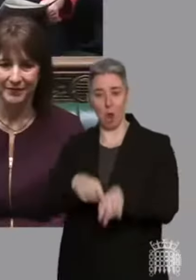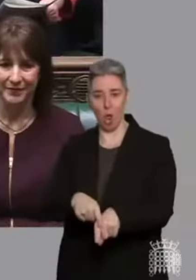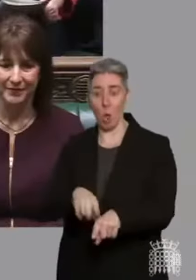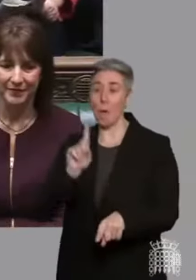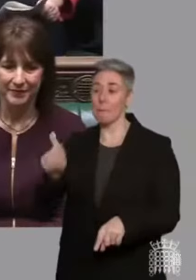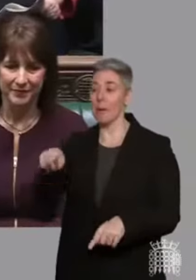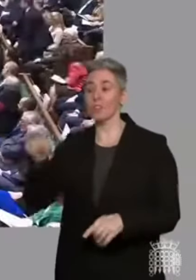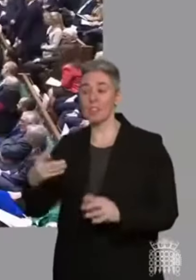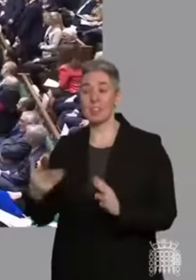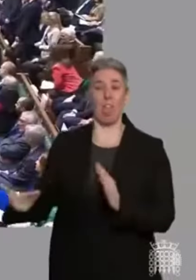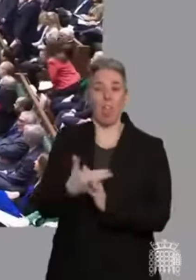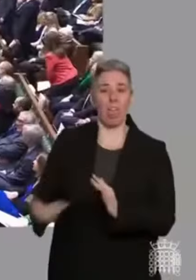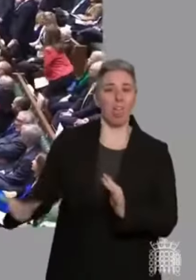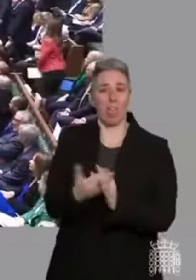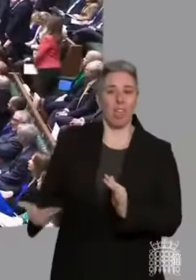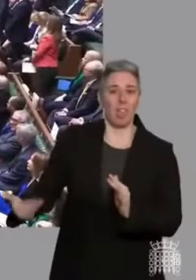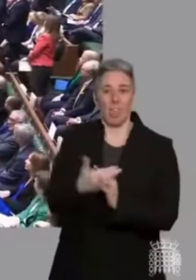politics.